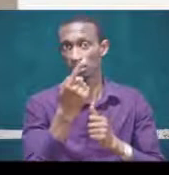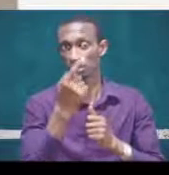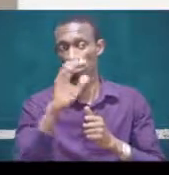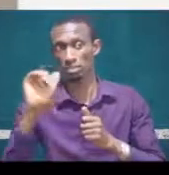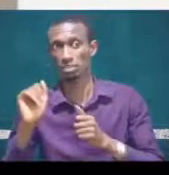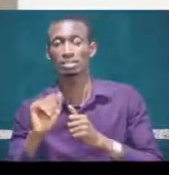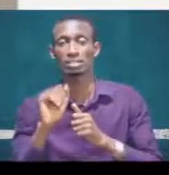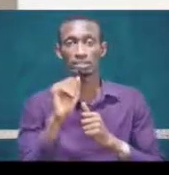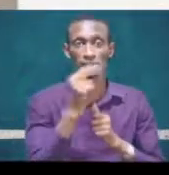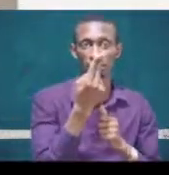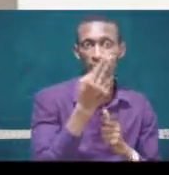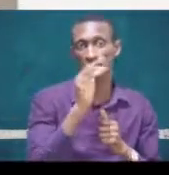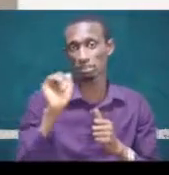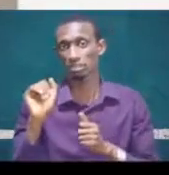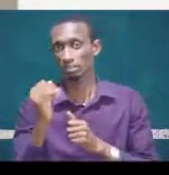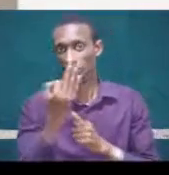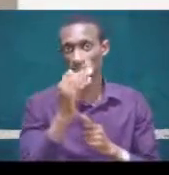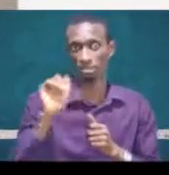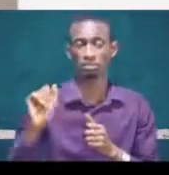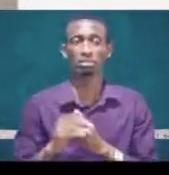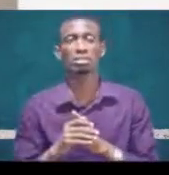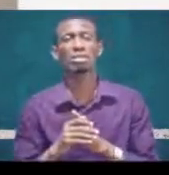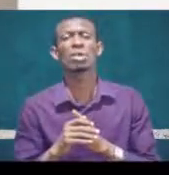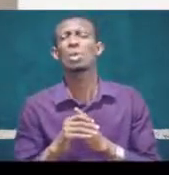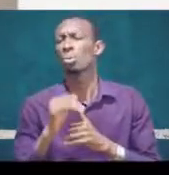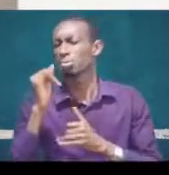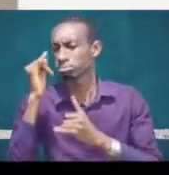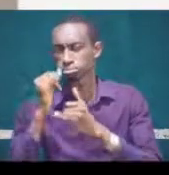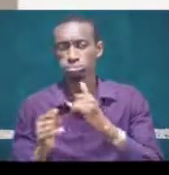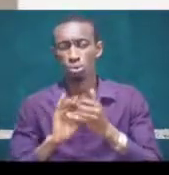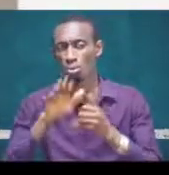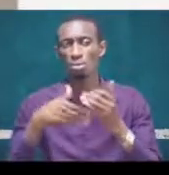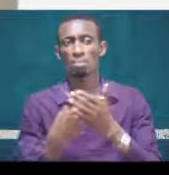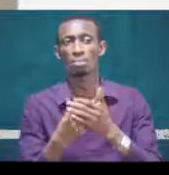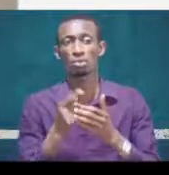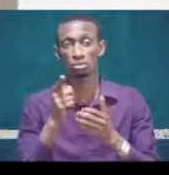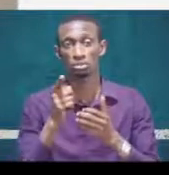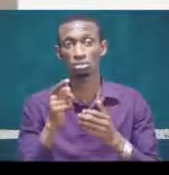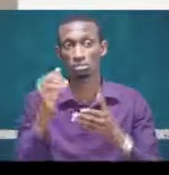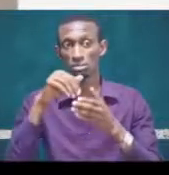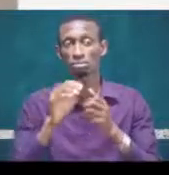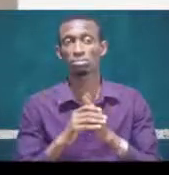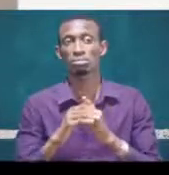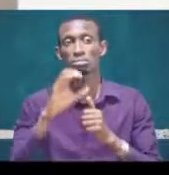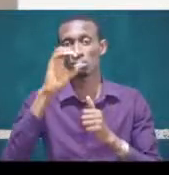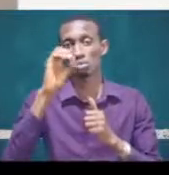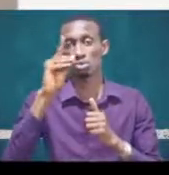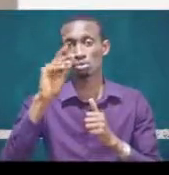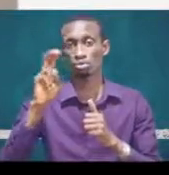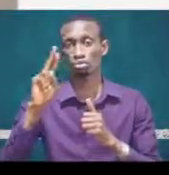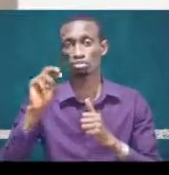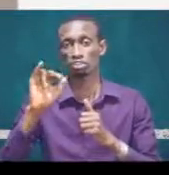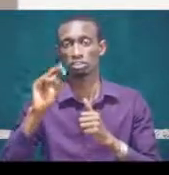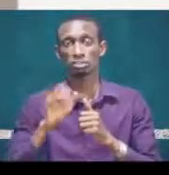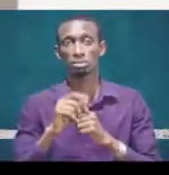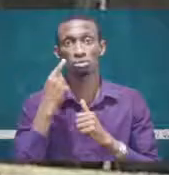second letter, like that, like that, like that, until you finish. You see, this is for the codons. The one we're having here on the